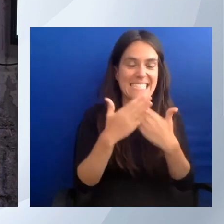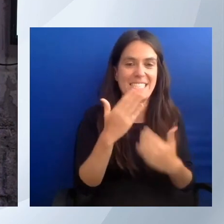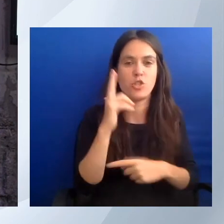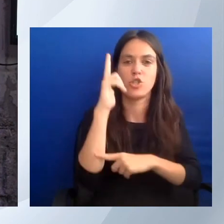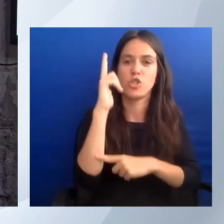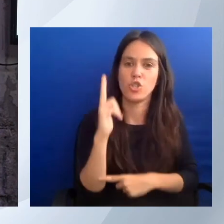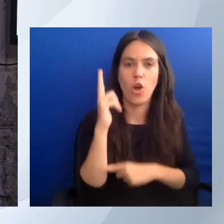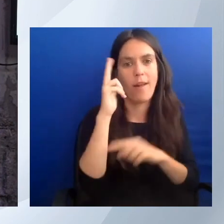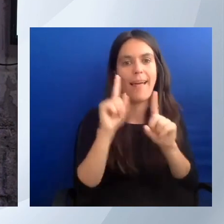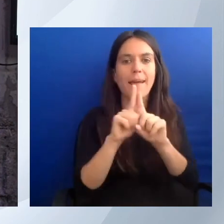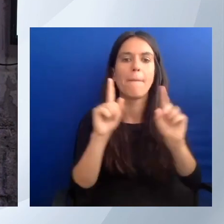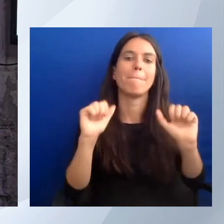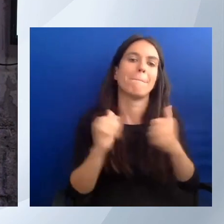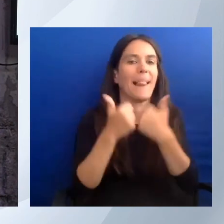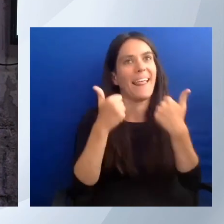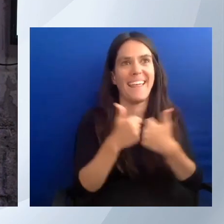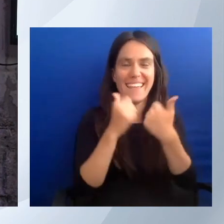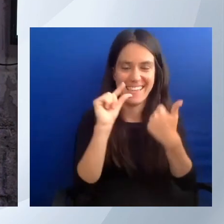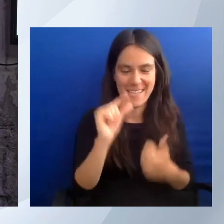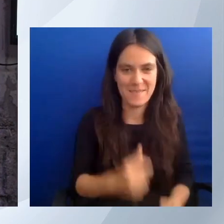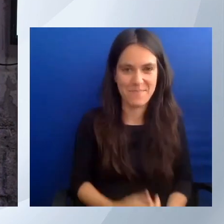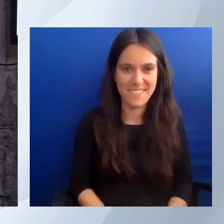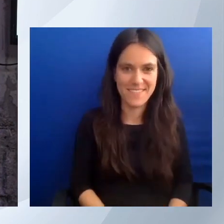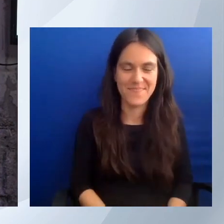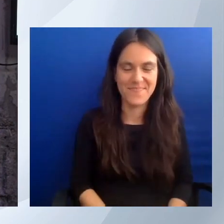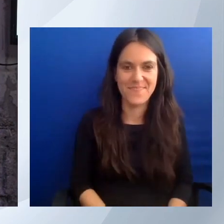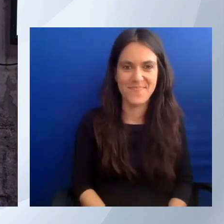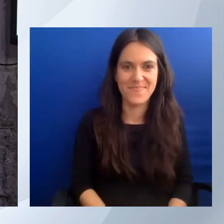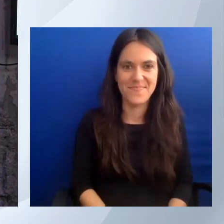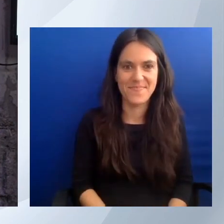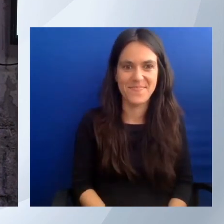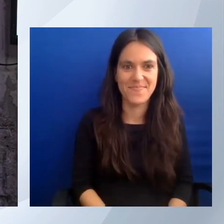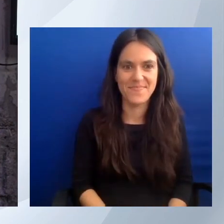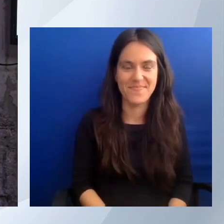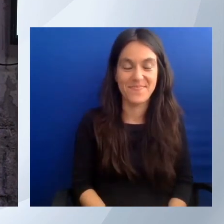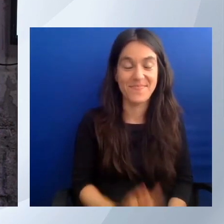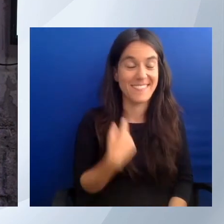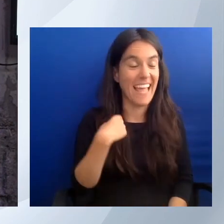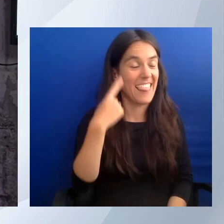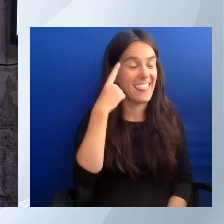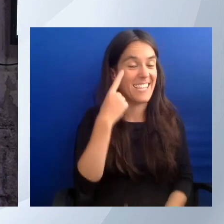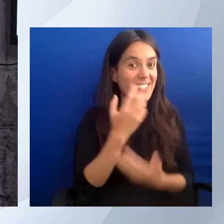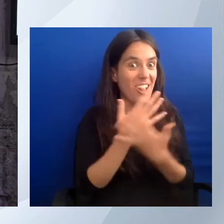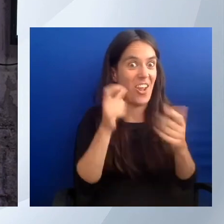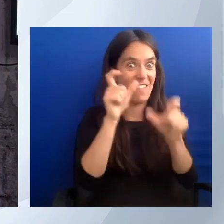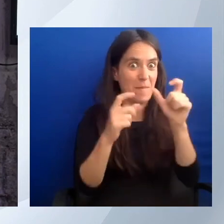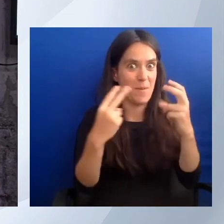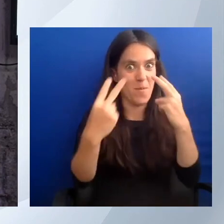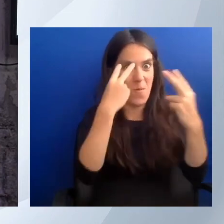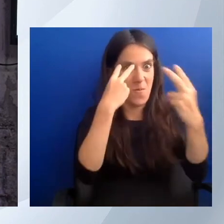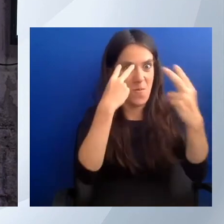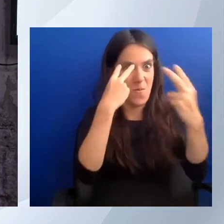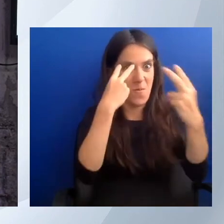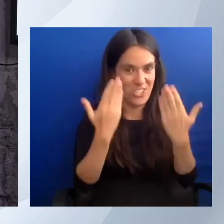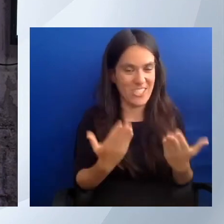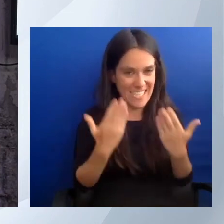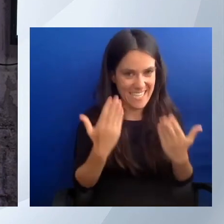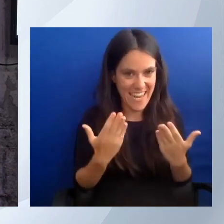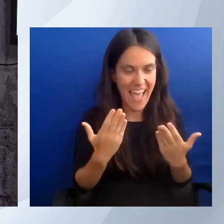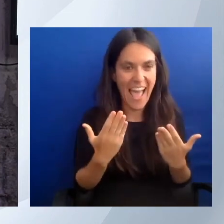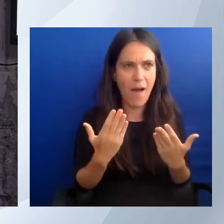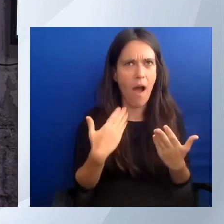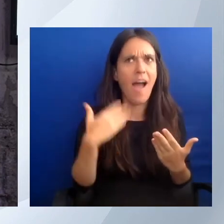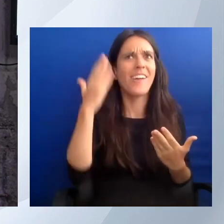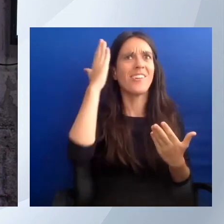with it, and that's really cool. Awesome. I'm pretty sure that there's a lot of people watching right now and thinking, okay, now I know what to do